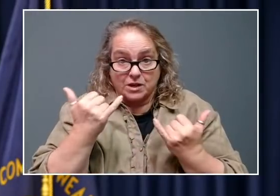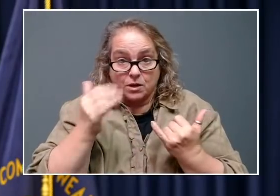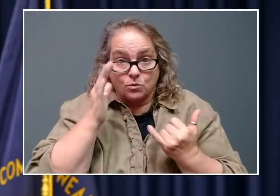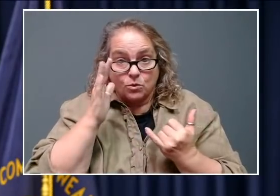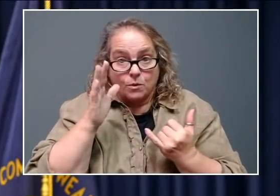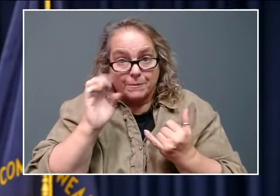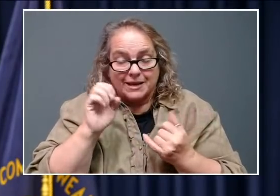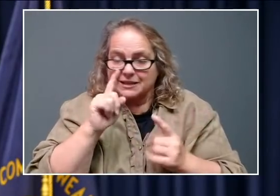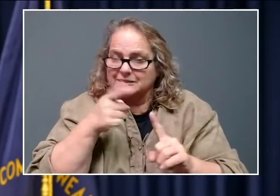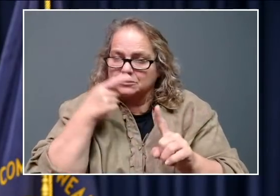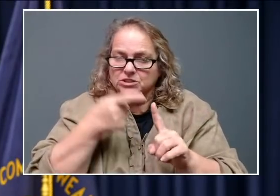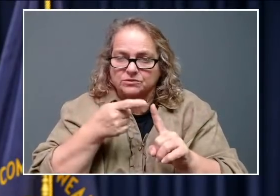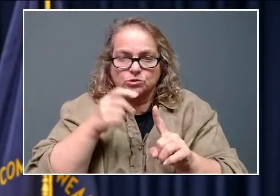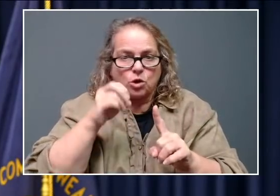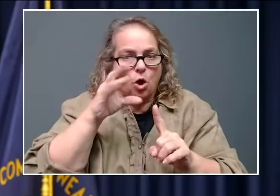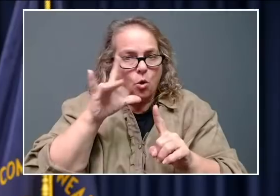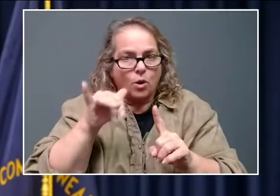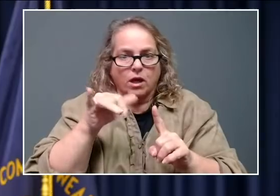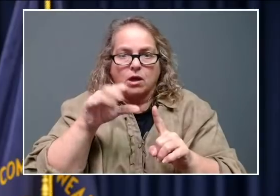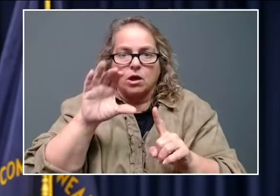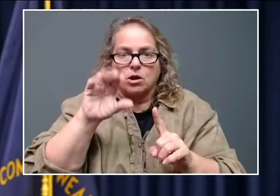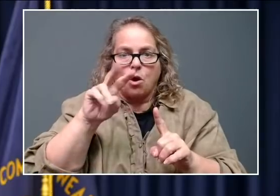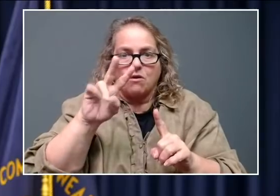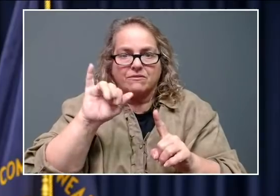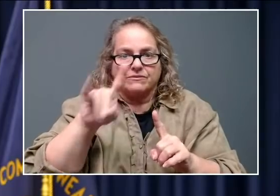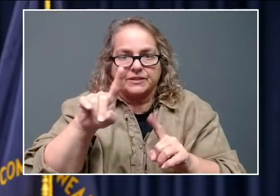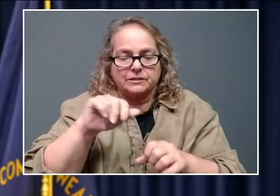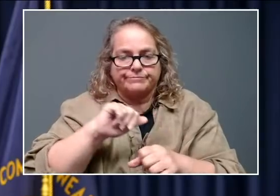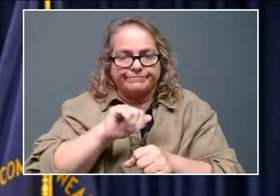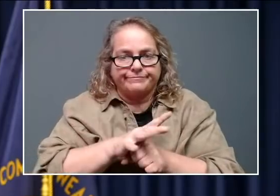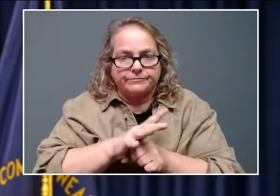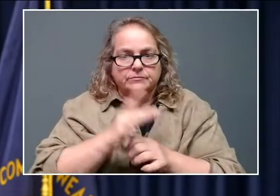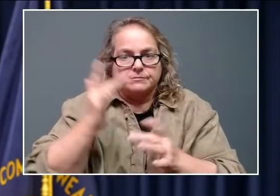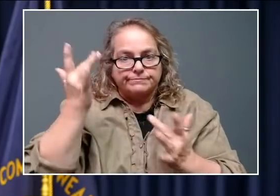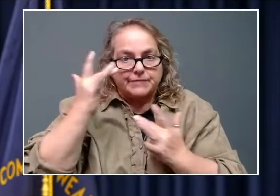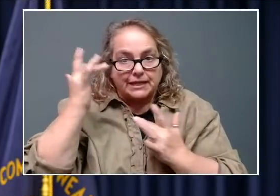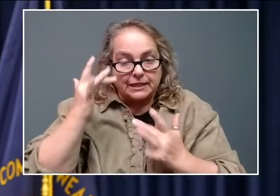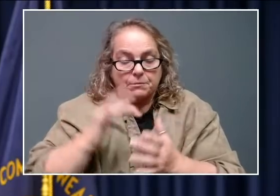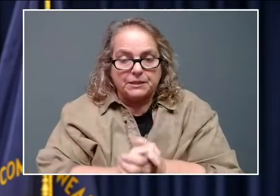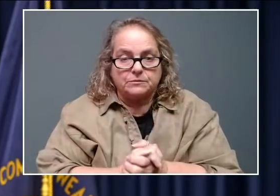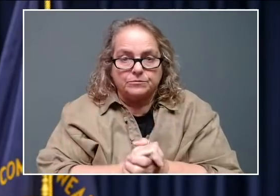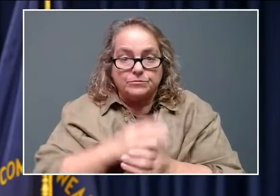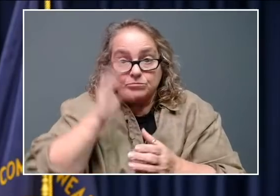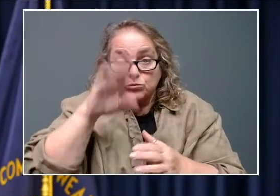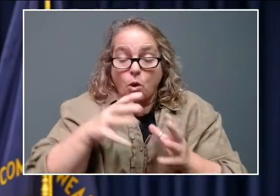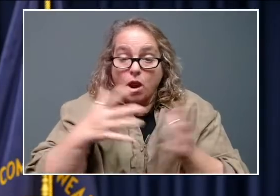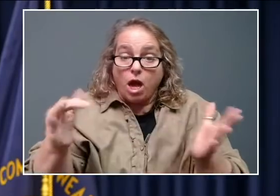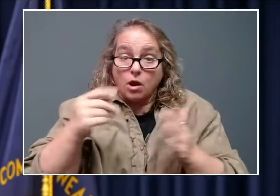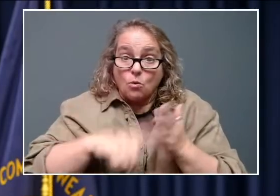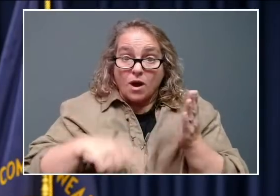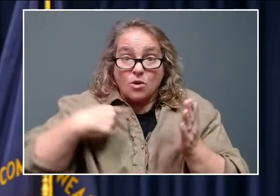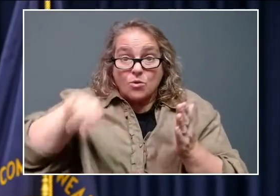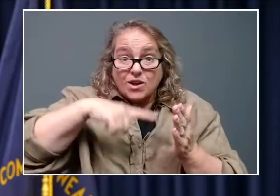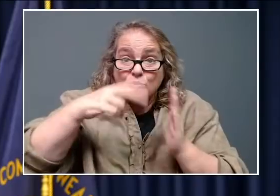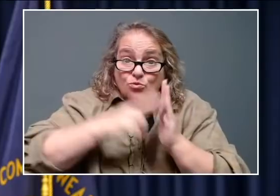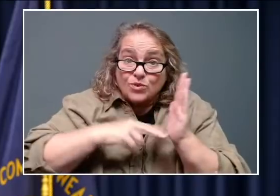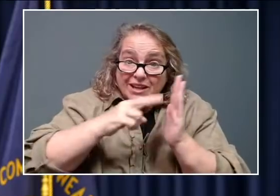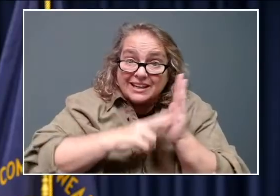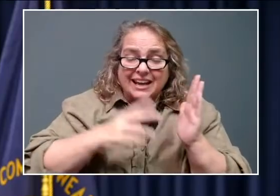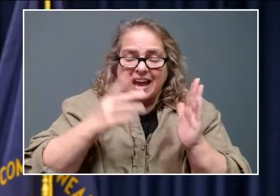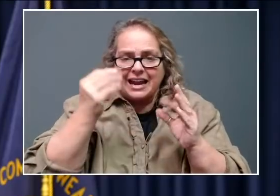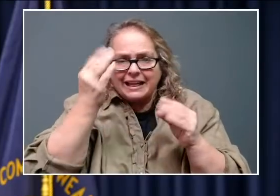exclusively on the COVID pandemic. I know a lot of what we're reading about and thinking about is